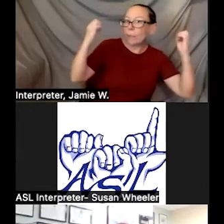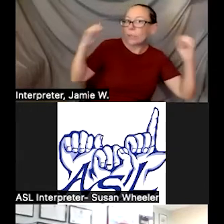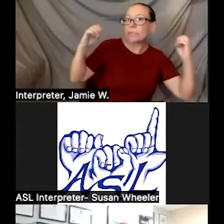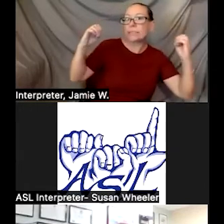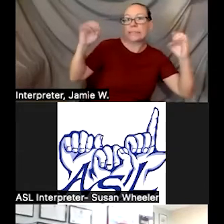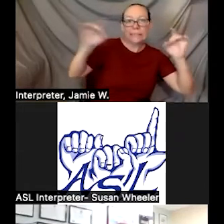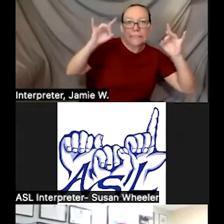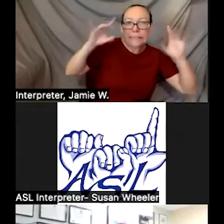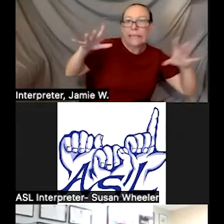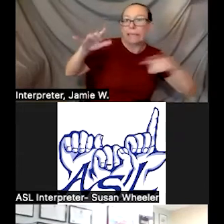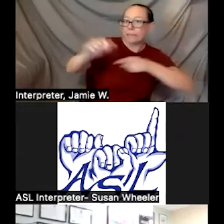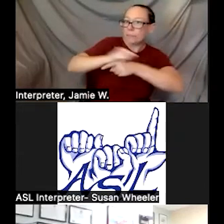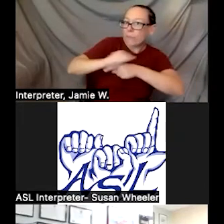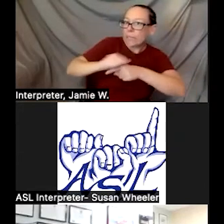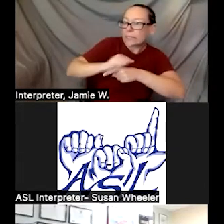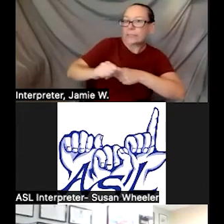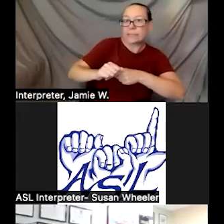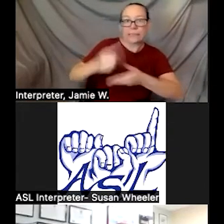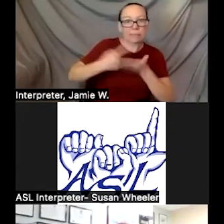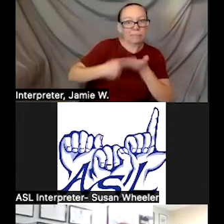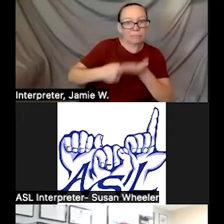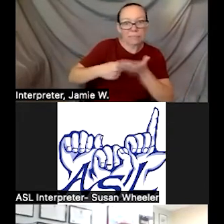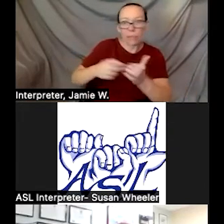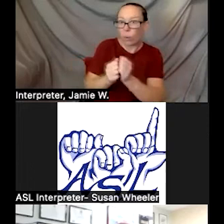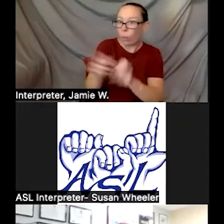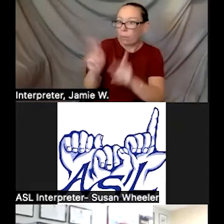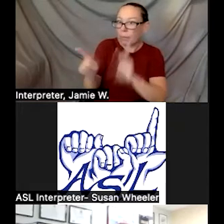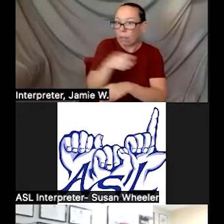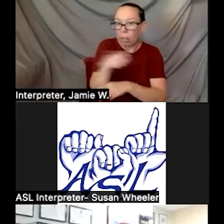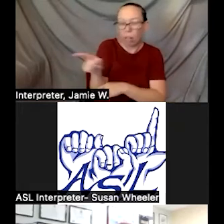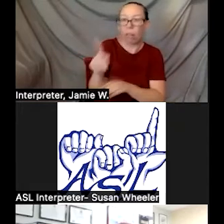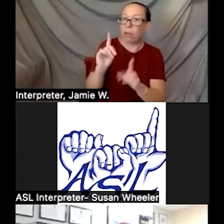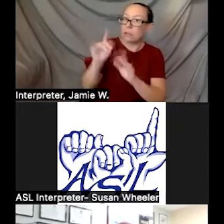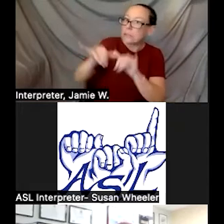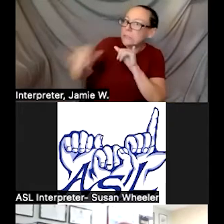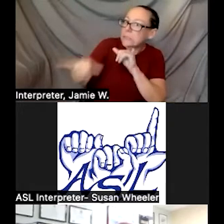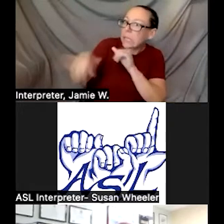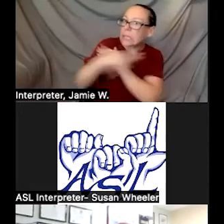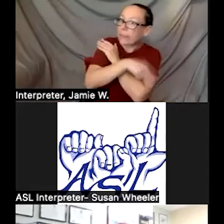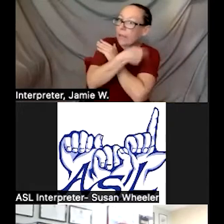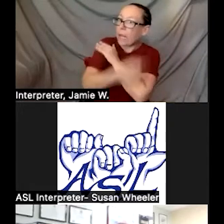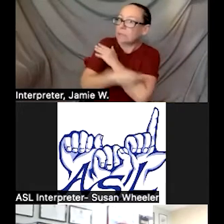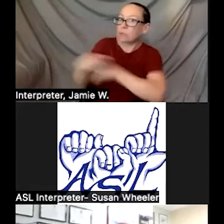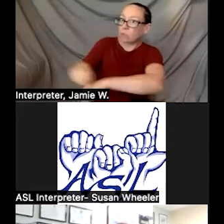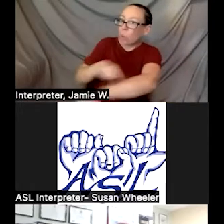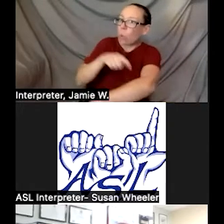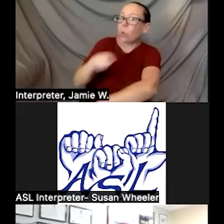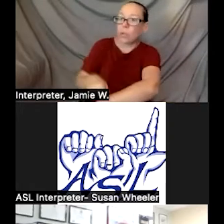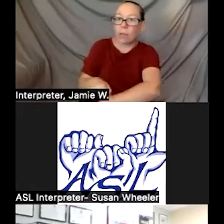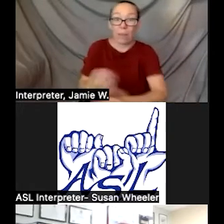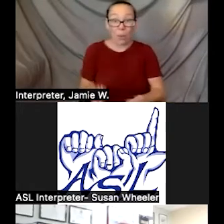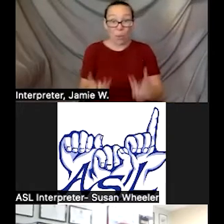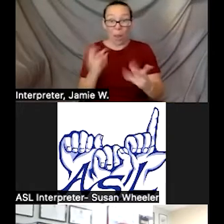people about being at the hospital for a long time in response to a disaster, of how many people haven't thought about what are